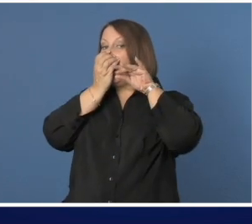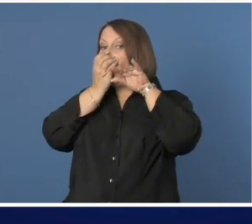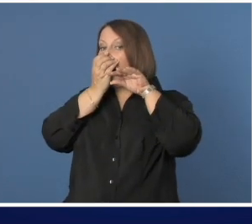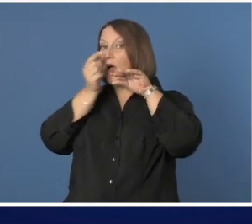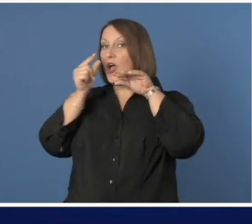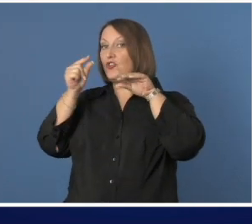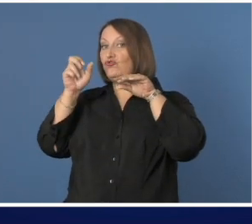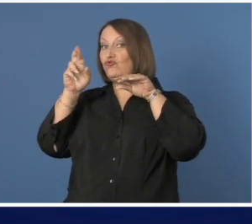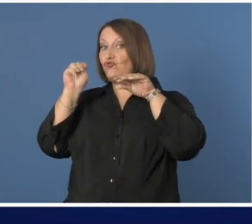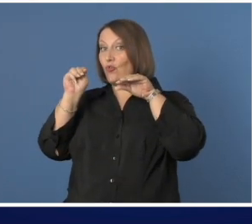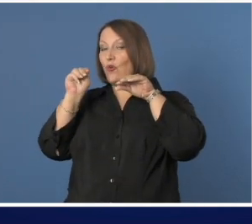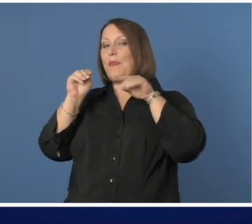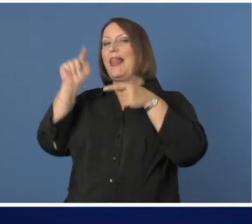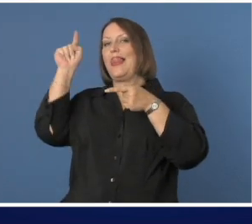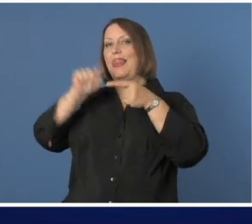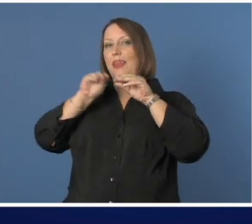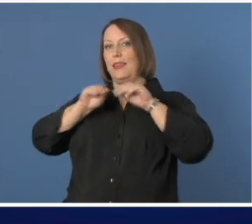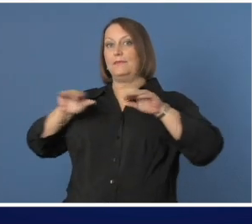you from getting sick